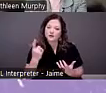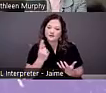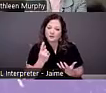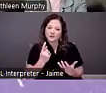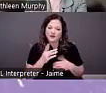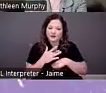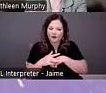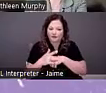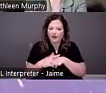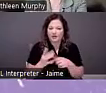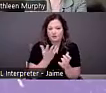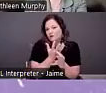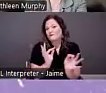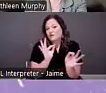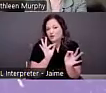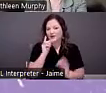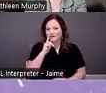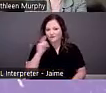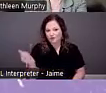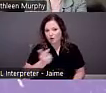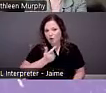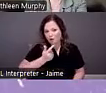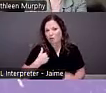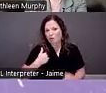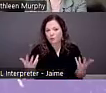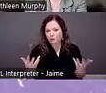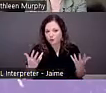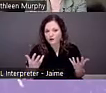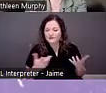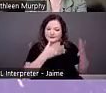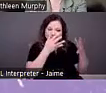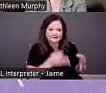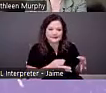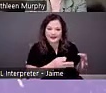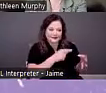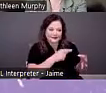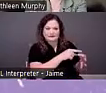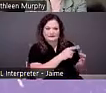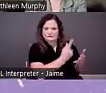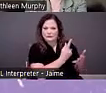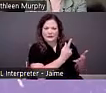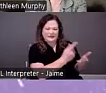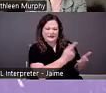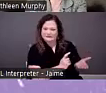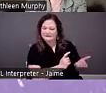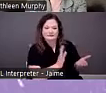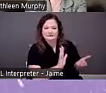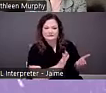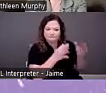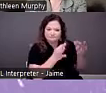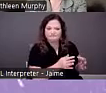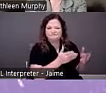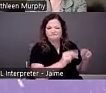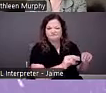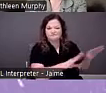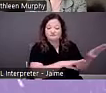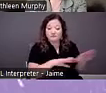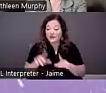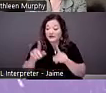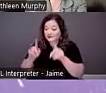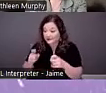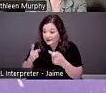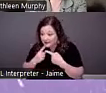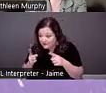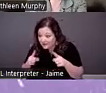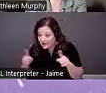free for everyone. So we decided to not go that way. So eventually, once we test that it's actually effective and it's actually